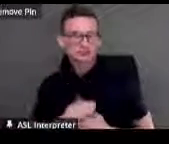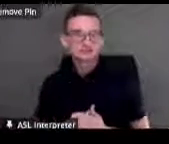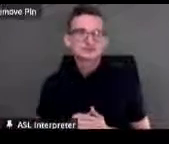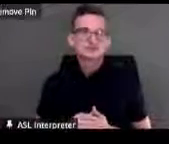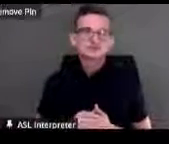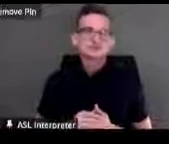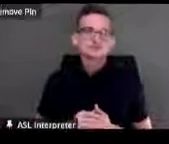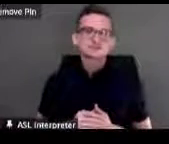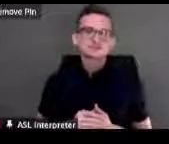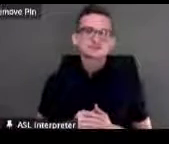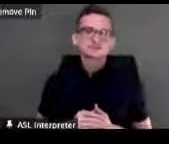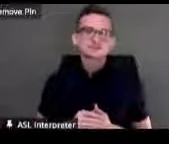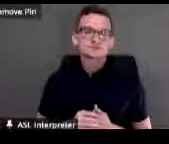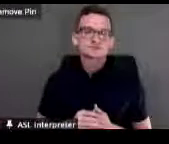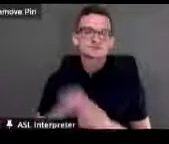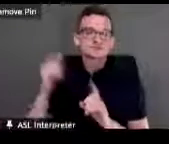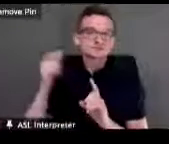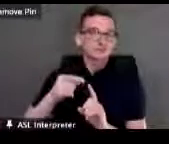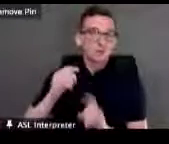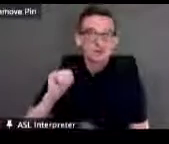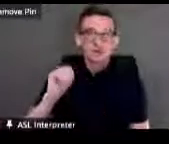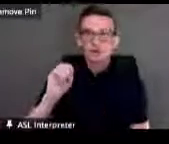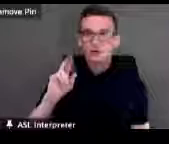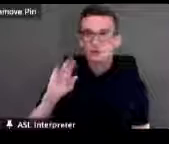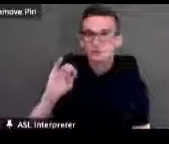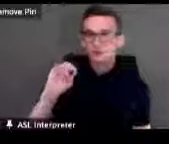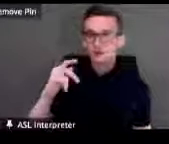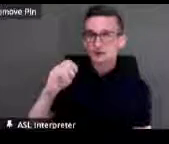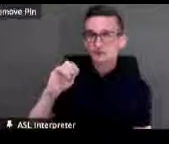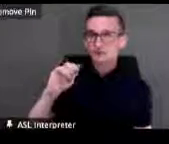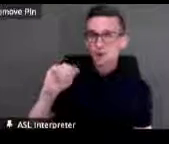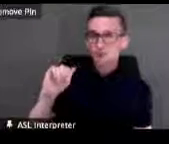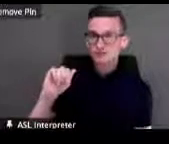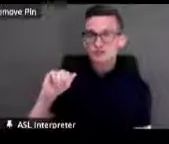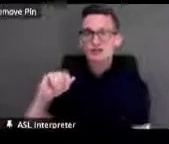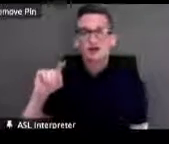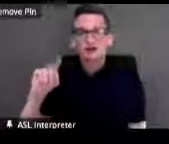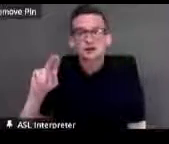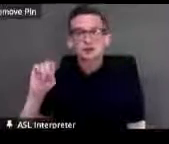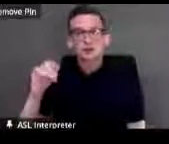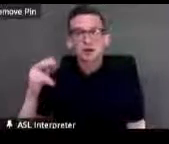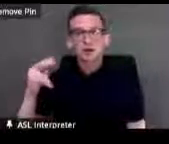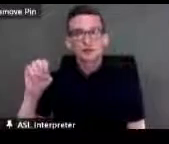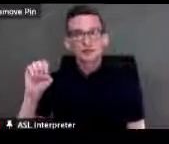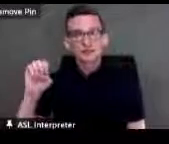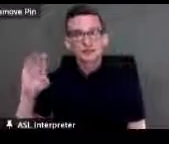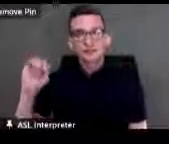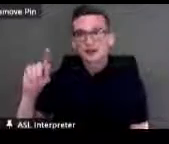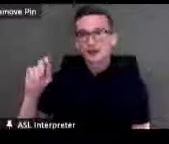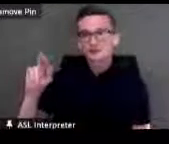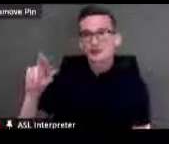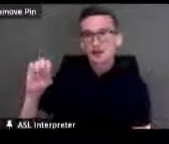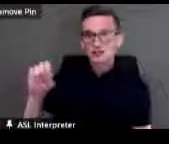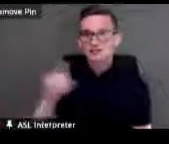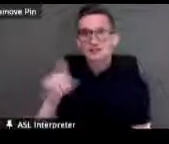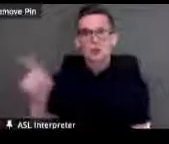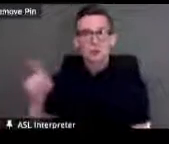And that is to say that Mariposa County and other counties like Tuolumne and Calaveras,